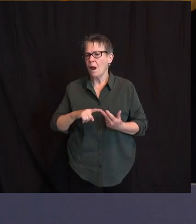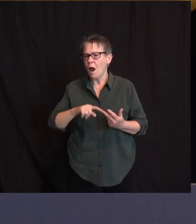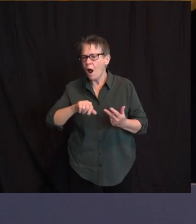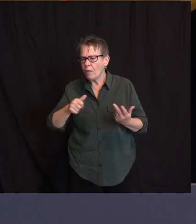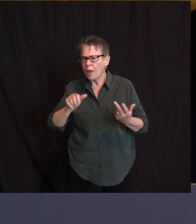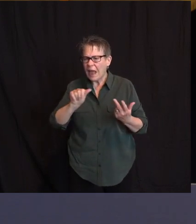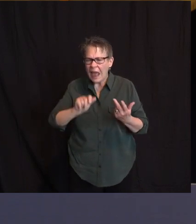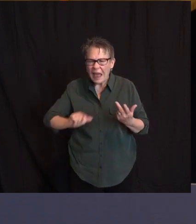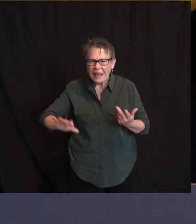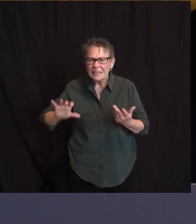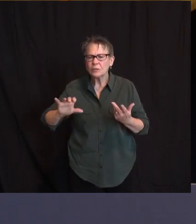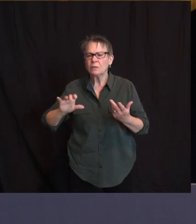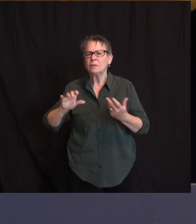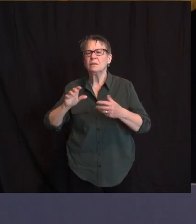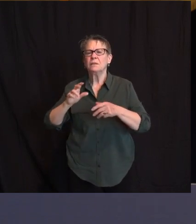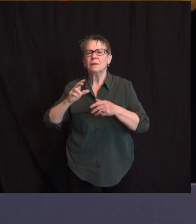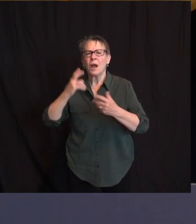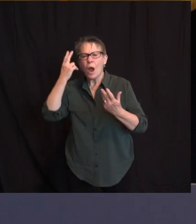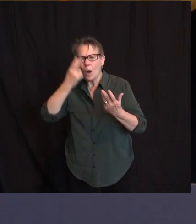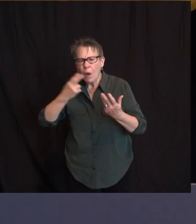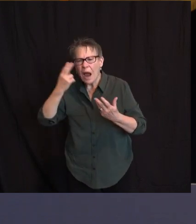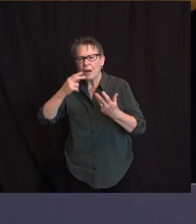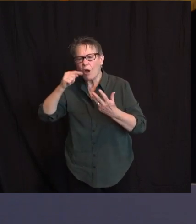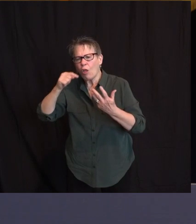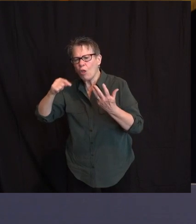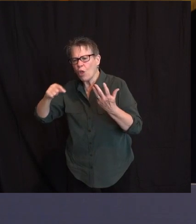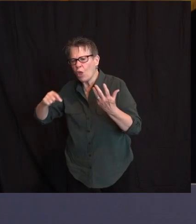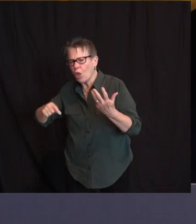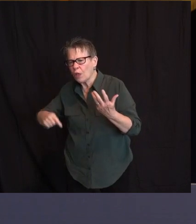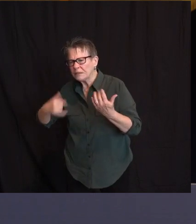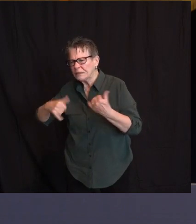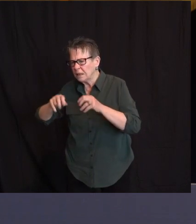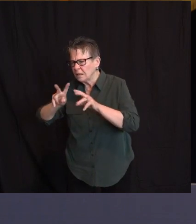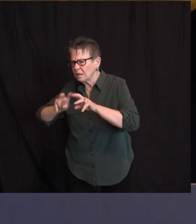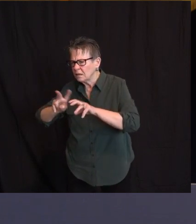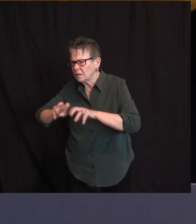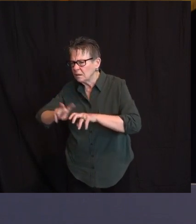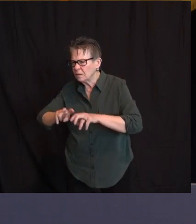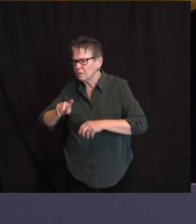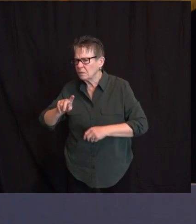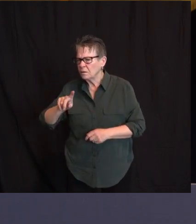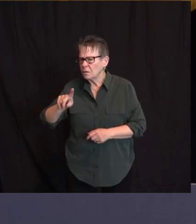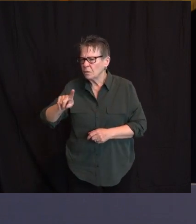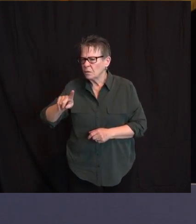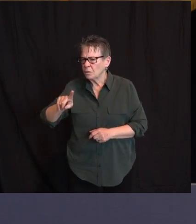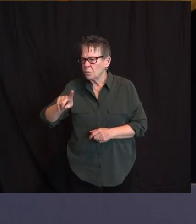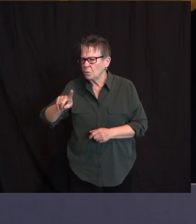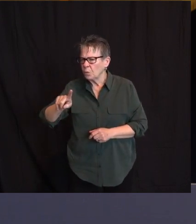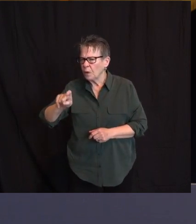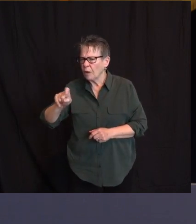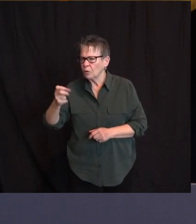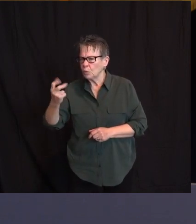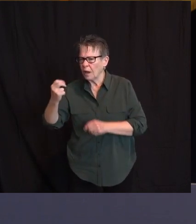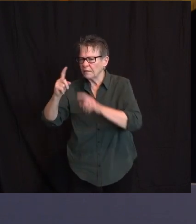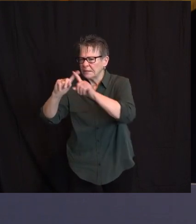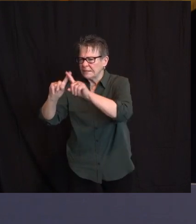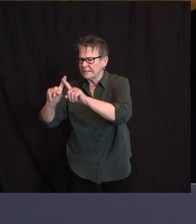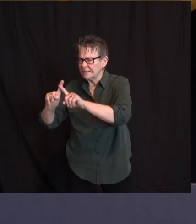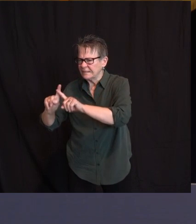we're still reviewing 112 or 11% of the cases. 44% of the cases at this point have